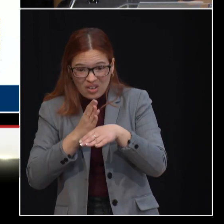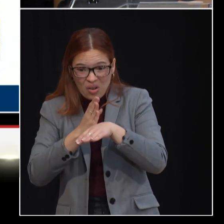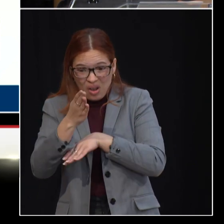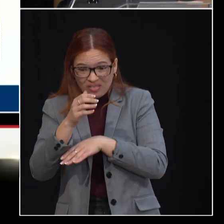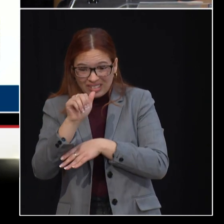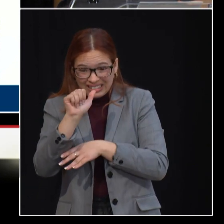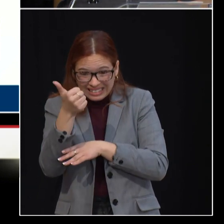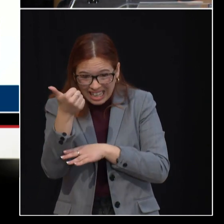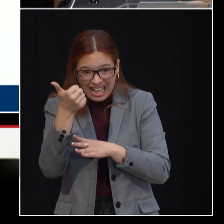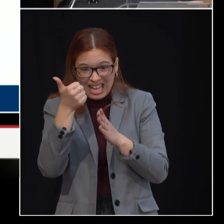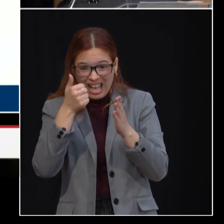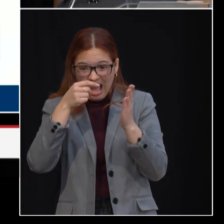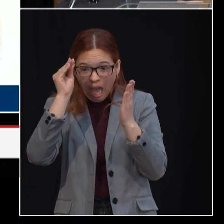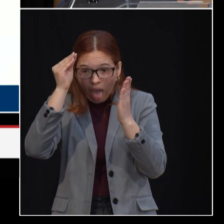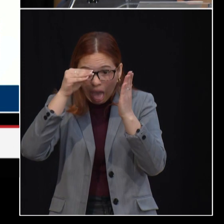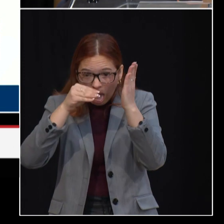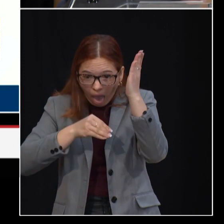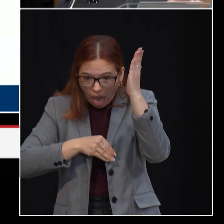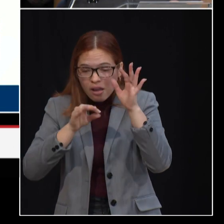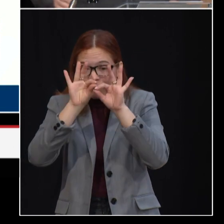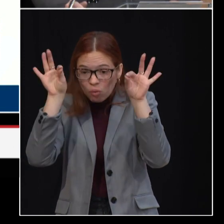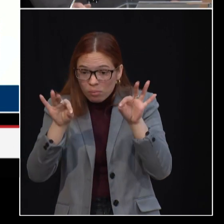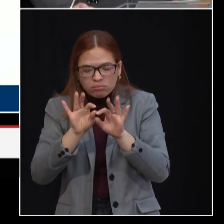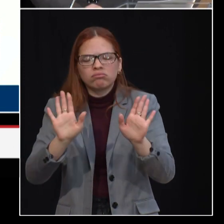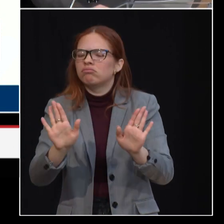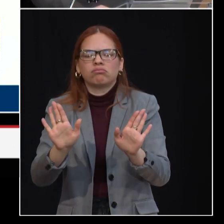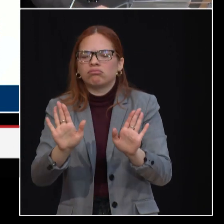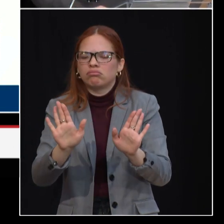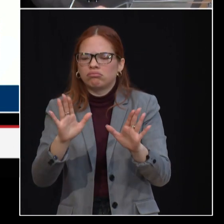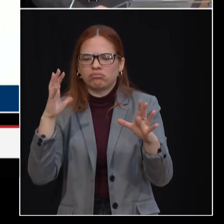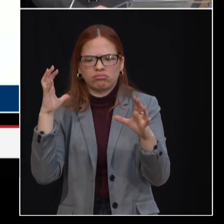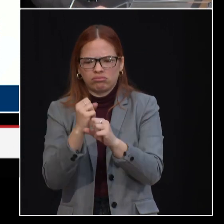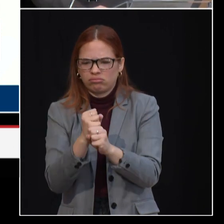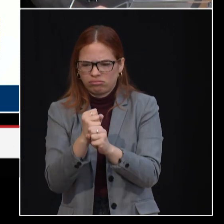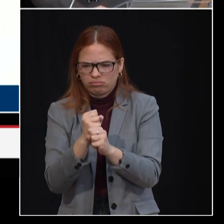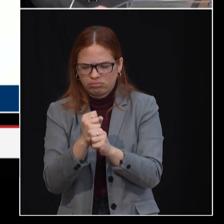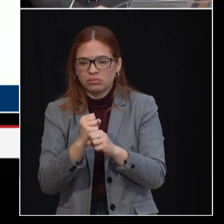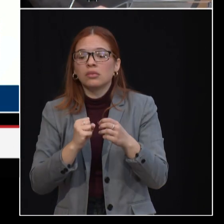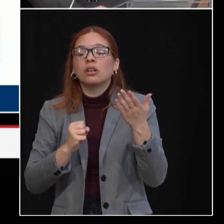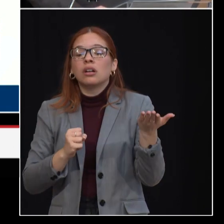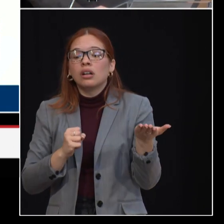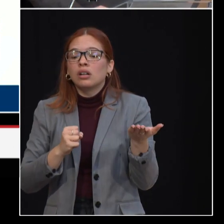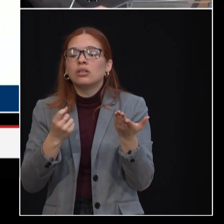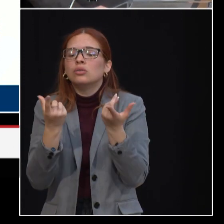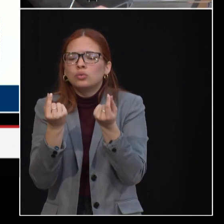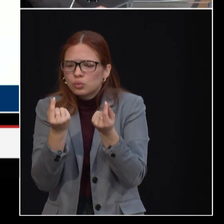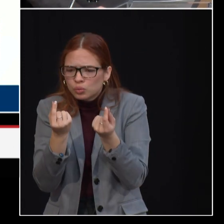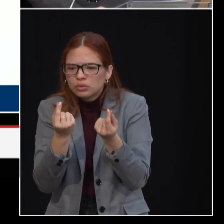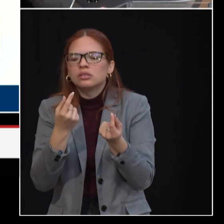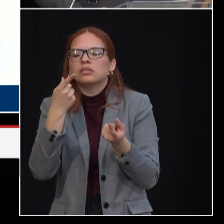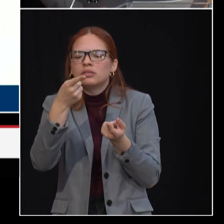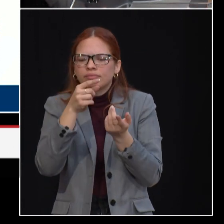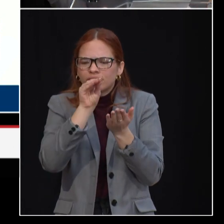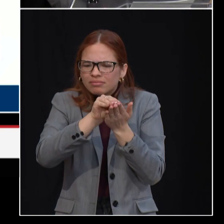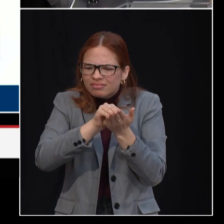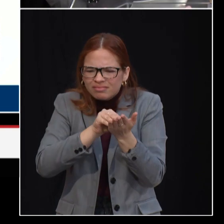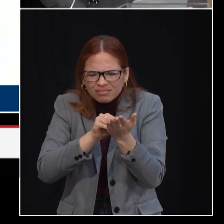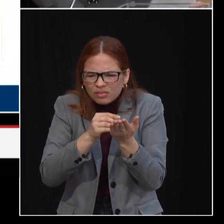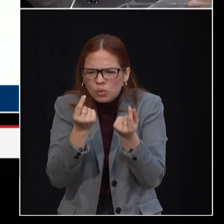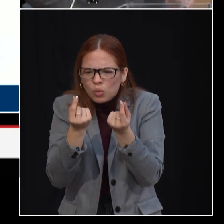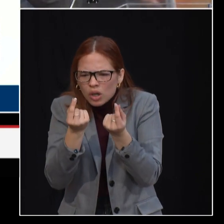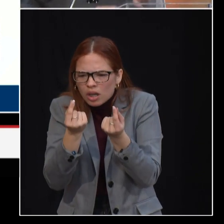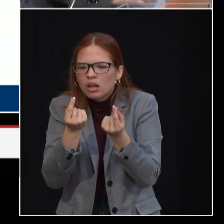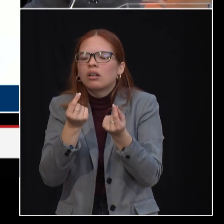to the deals, as the mayor said, write down those deals, and then what are we gonna do, people? We're gonna go get that money, right? Thanks,